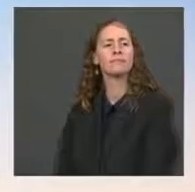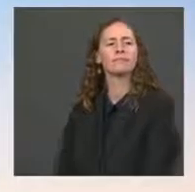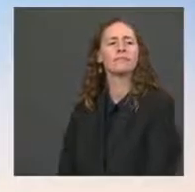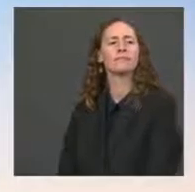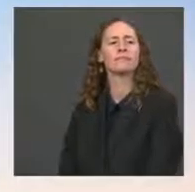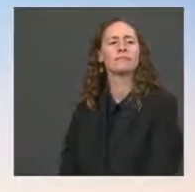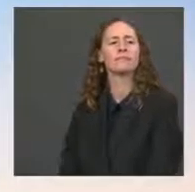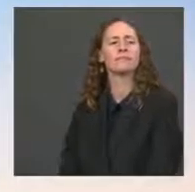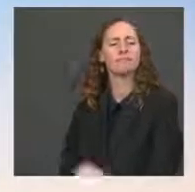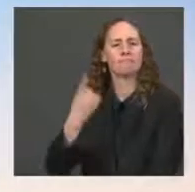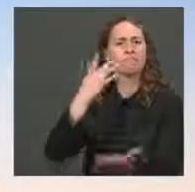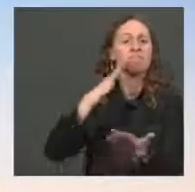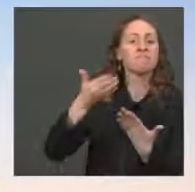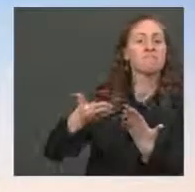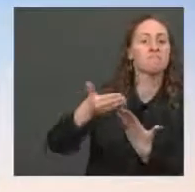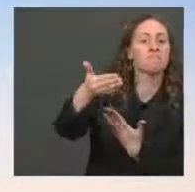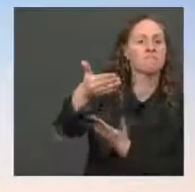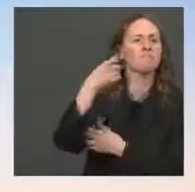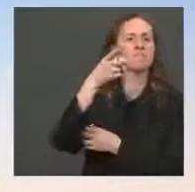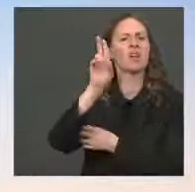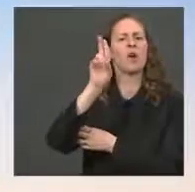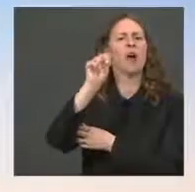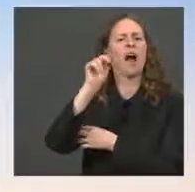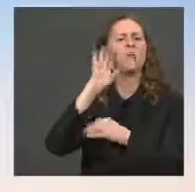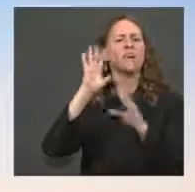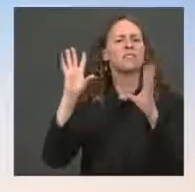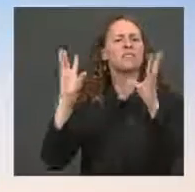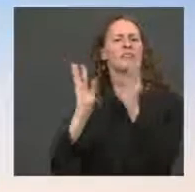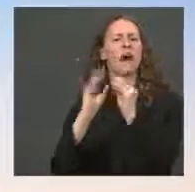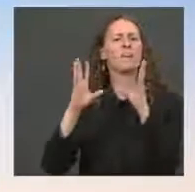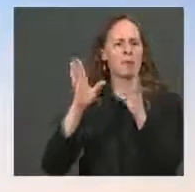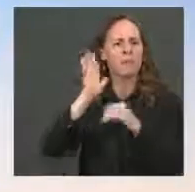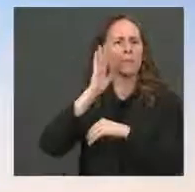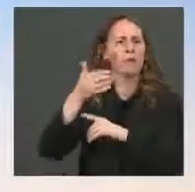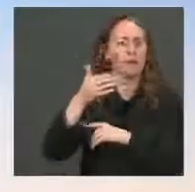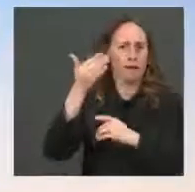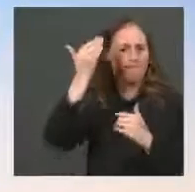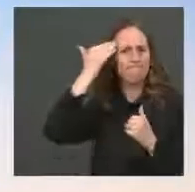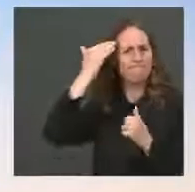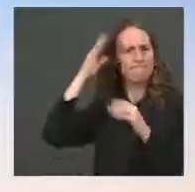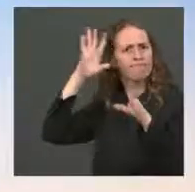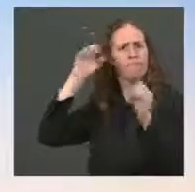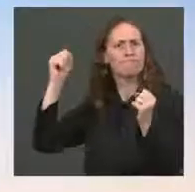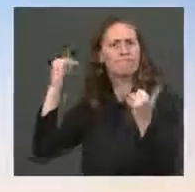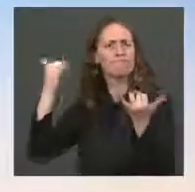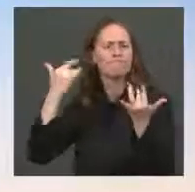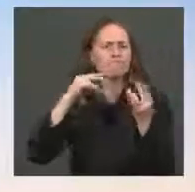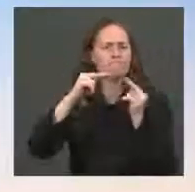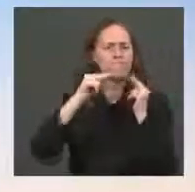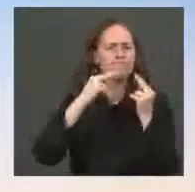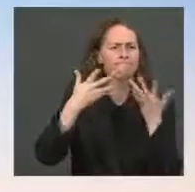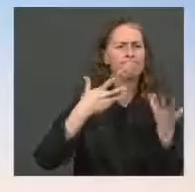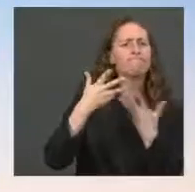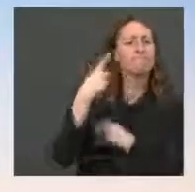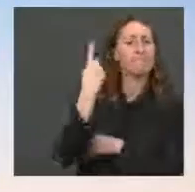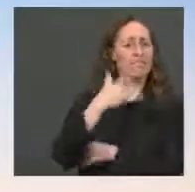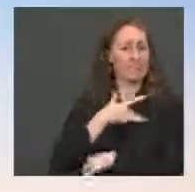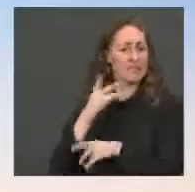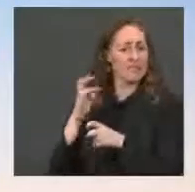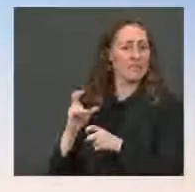the administration is still negotiating a package right now that has climate at its core. Mm-hmm. Do you all feel any pressure right now to get this